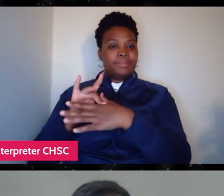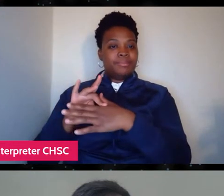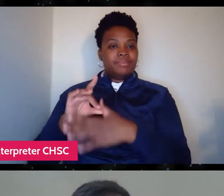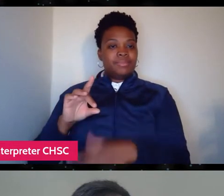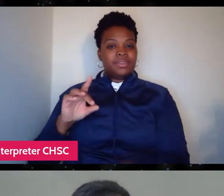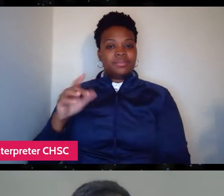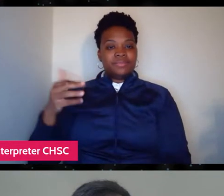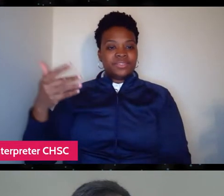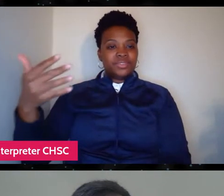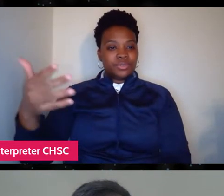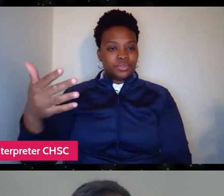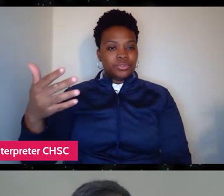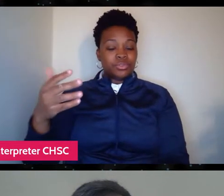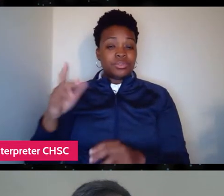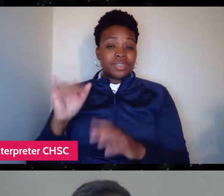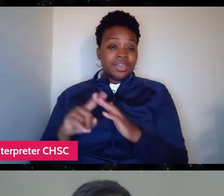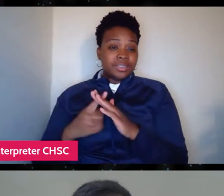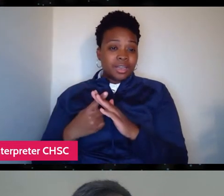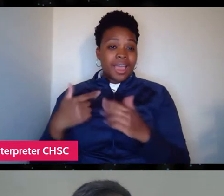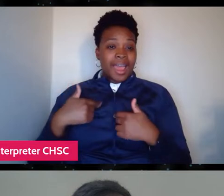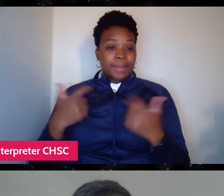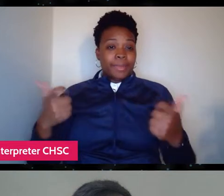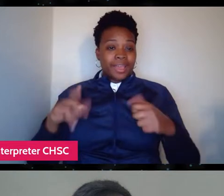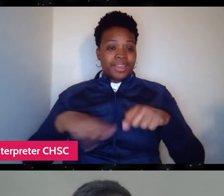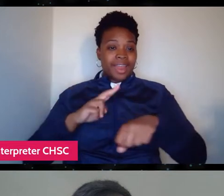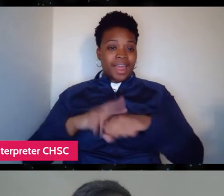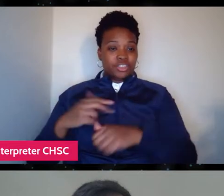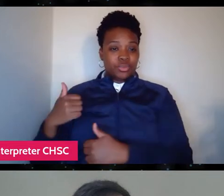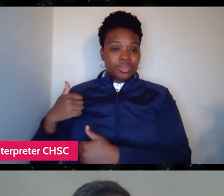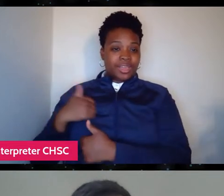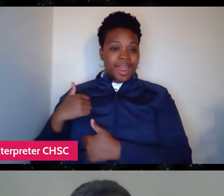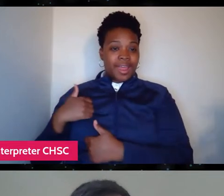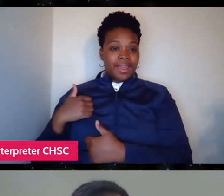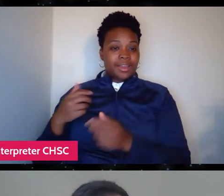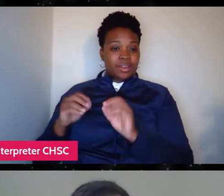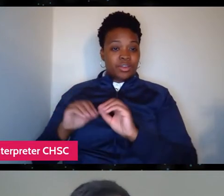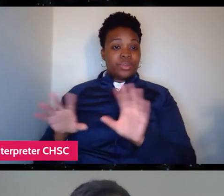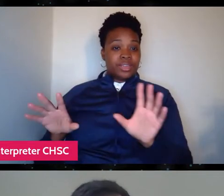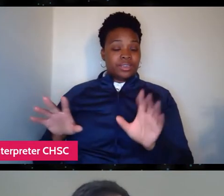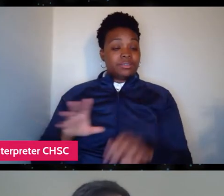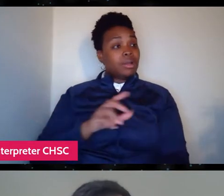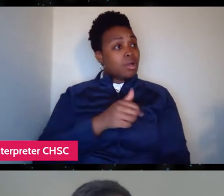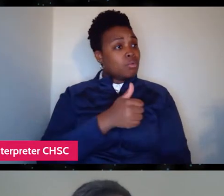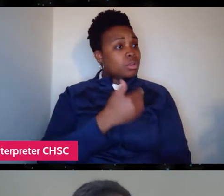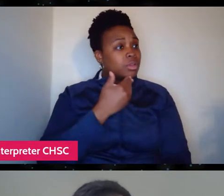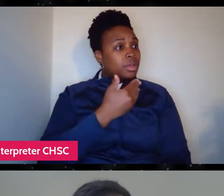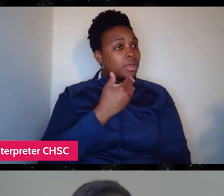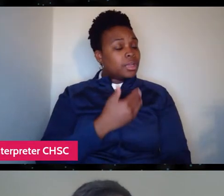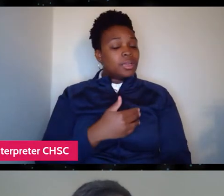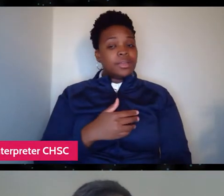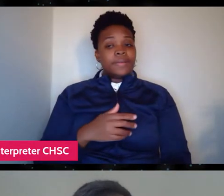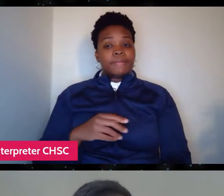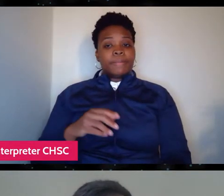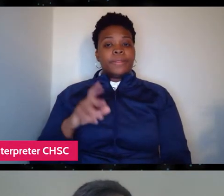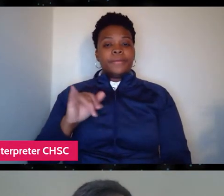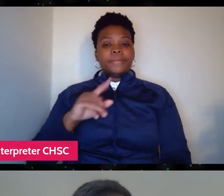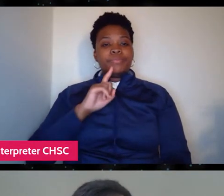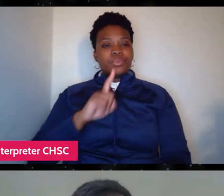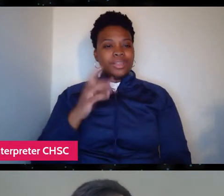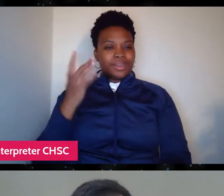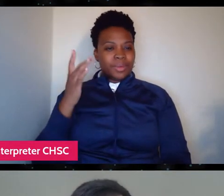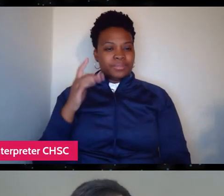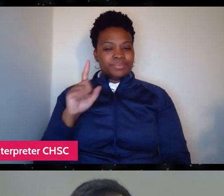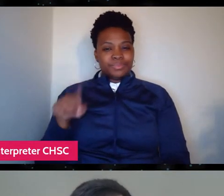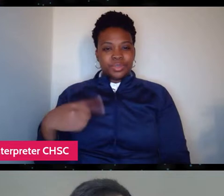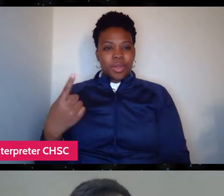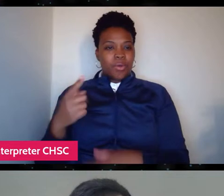because we've had a really big national Canadian release, is to really, because it's the